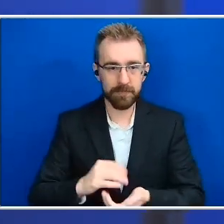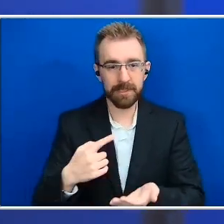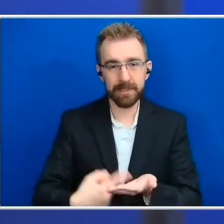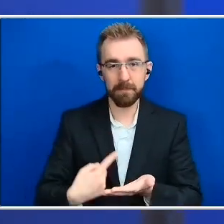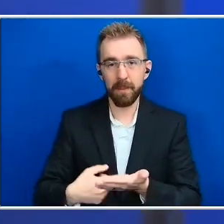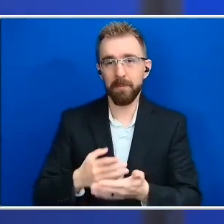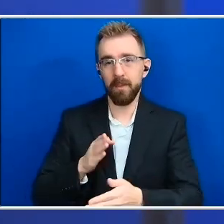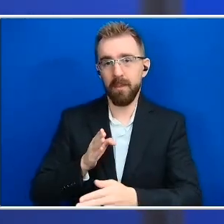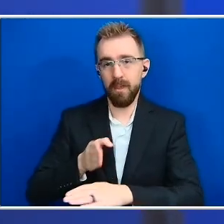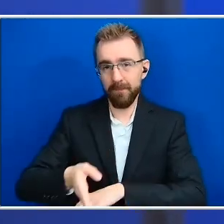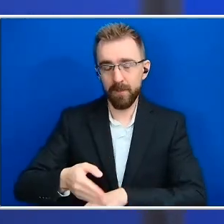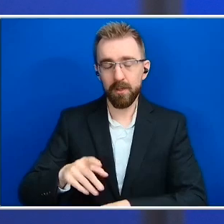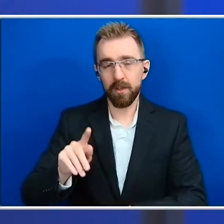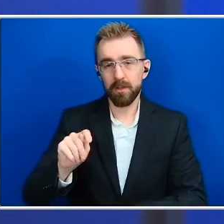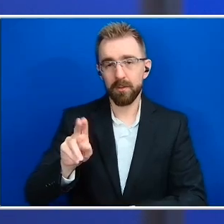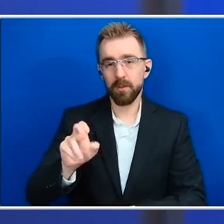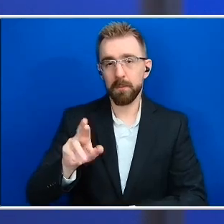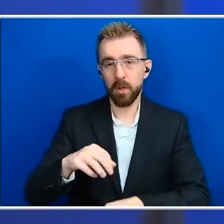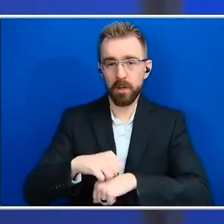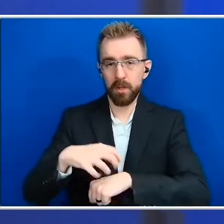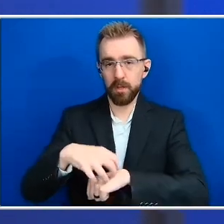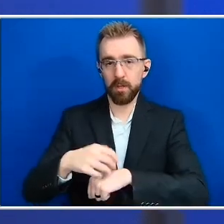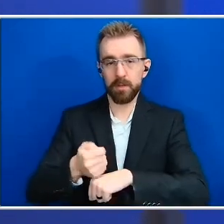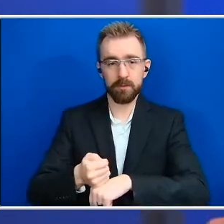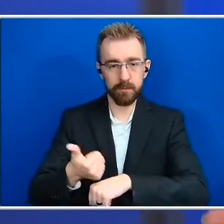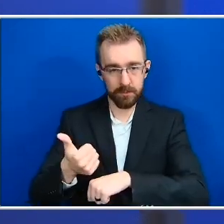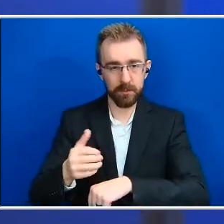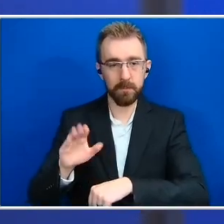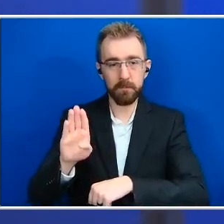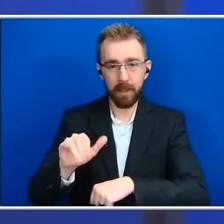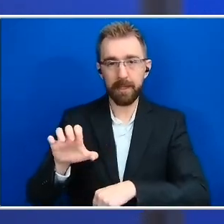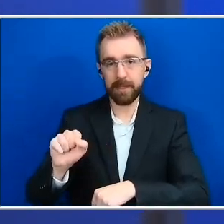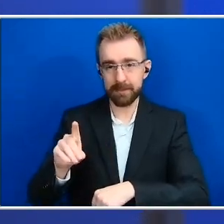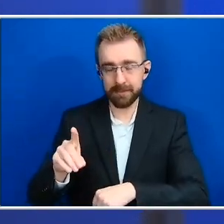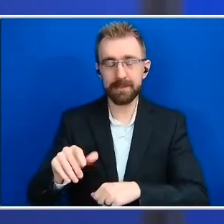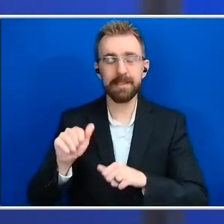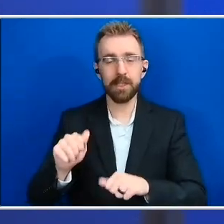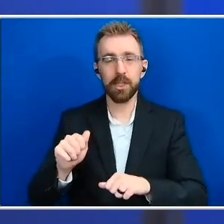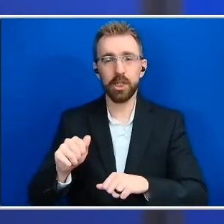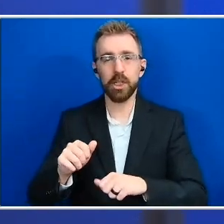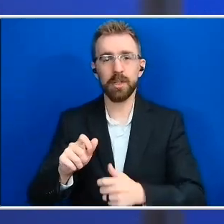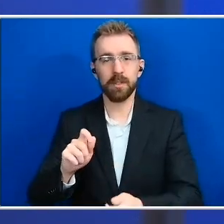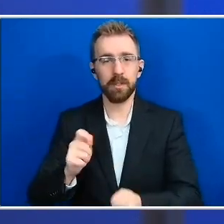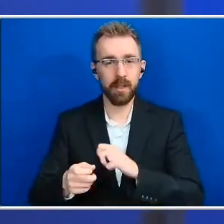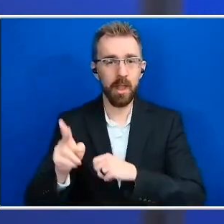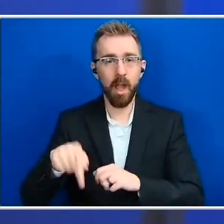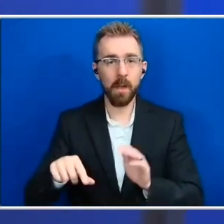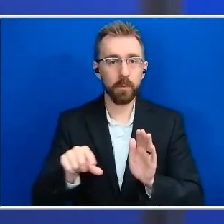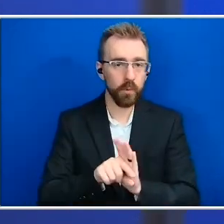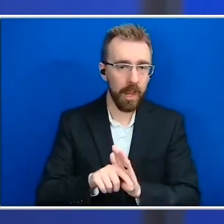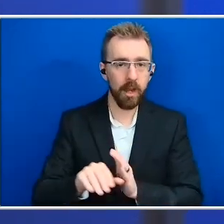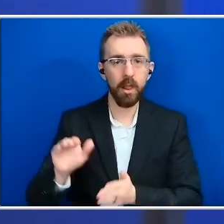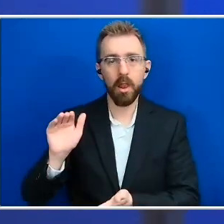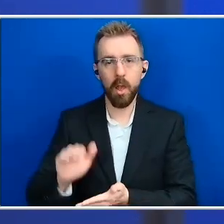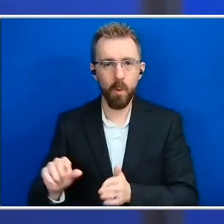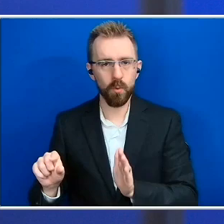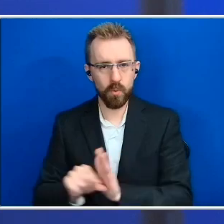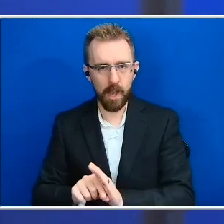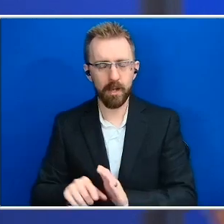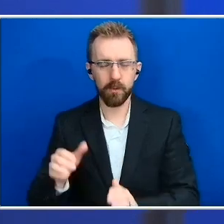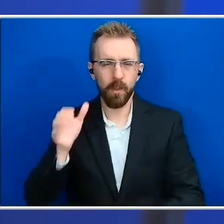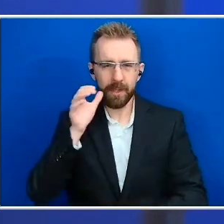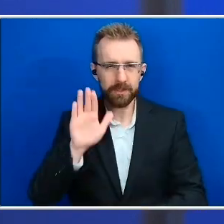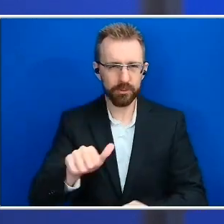is resected by ESD, the tumor could be upgraded or low graded. Therefore, listen to your doctors. We